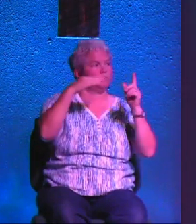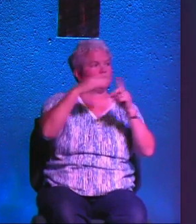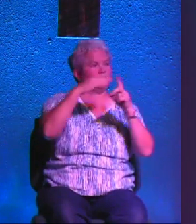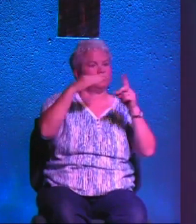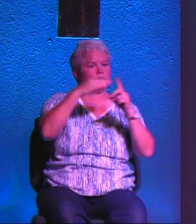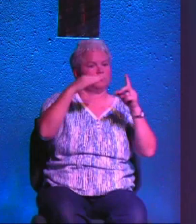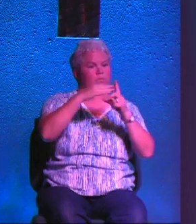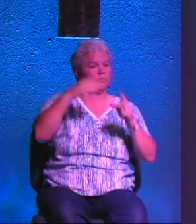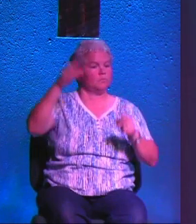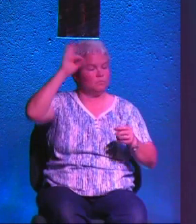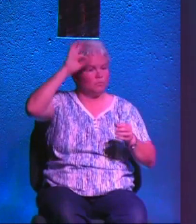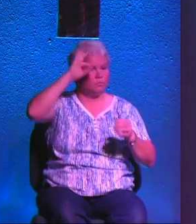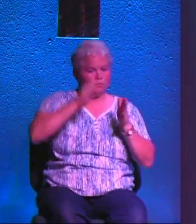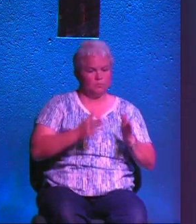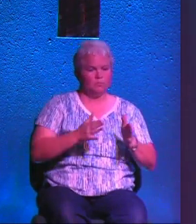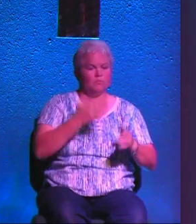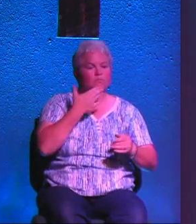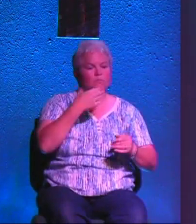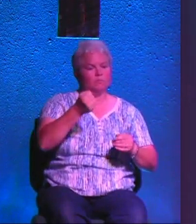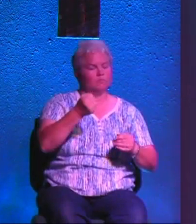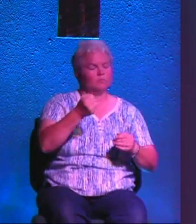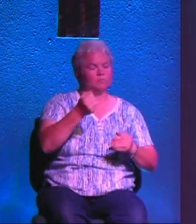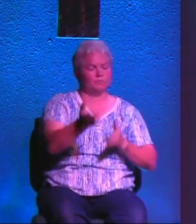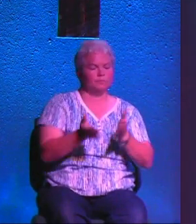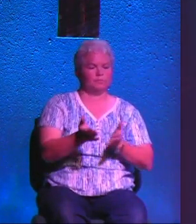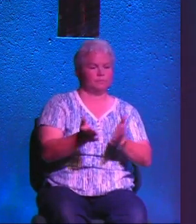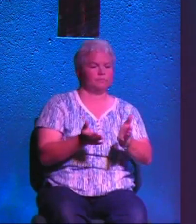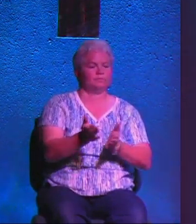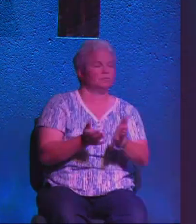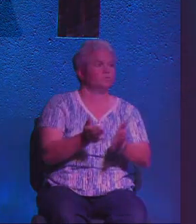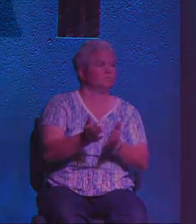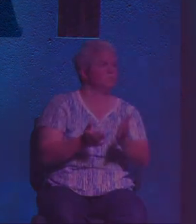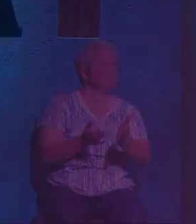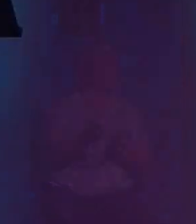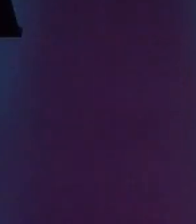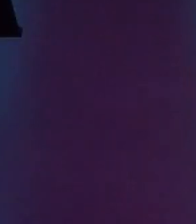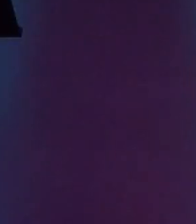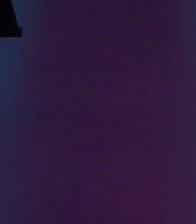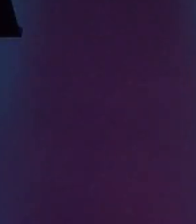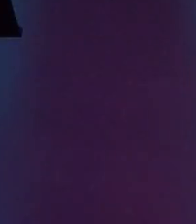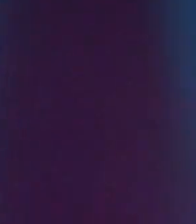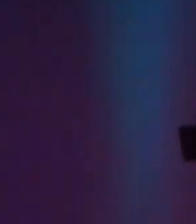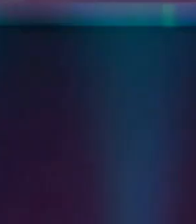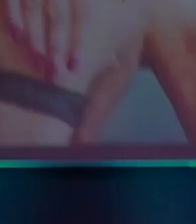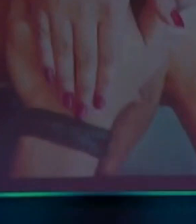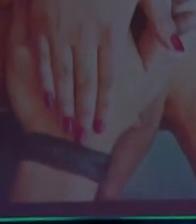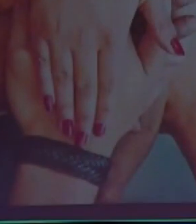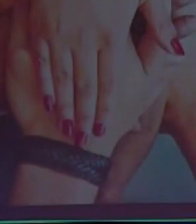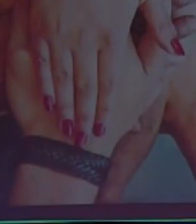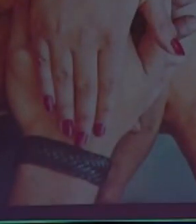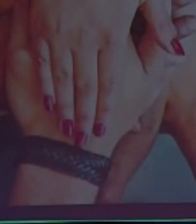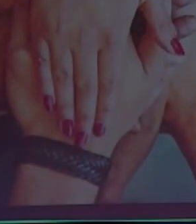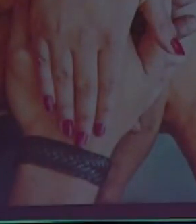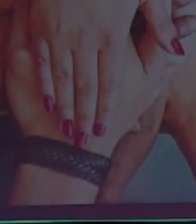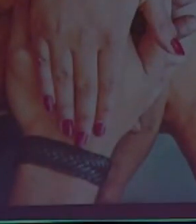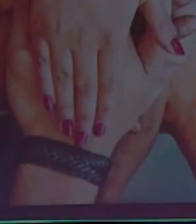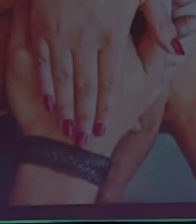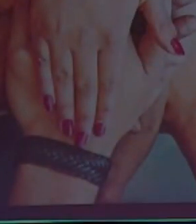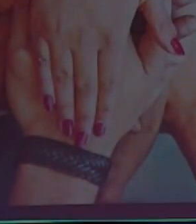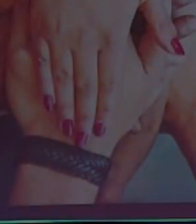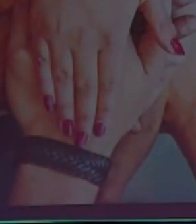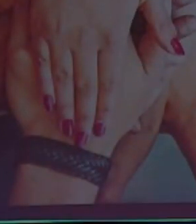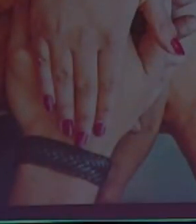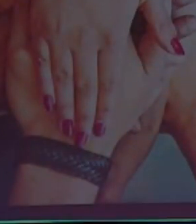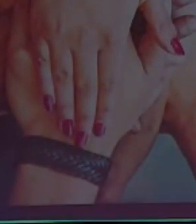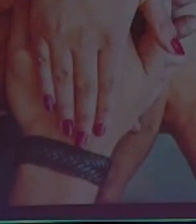the pastoral care ministry. It's a great thing. It's to help care